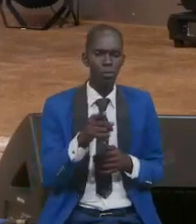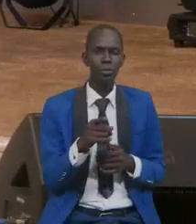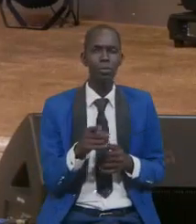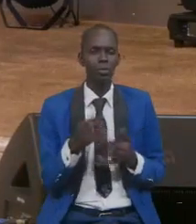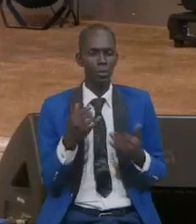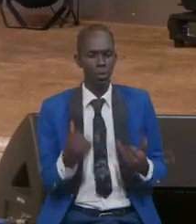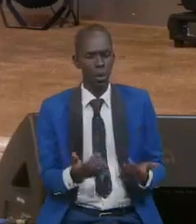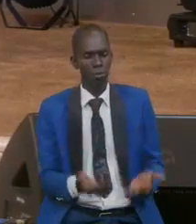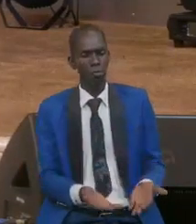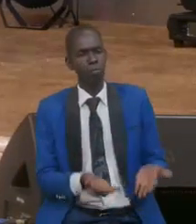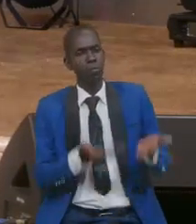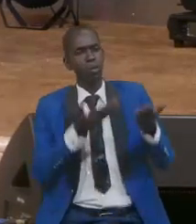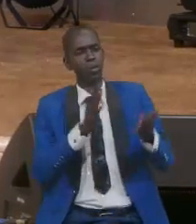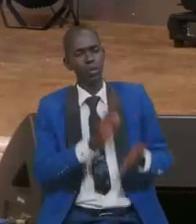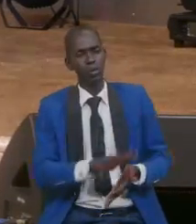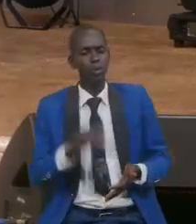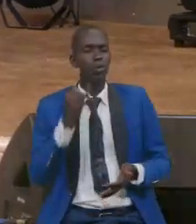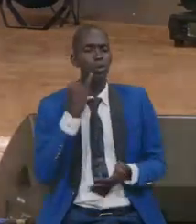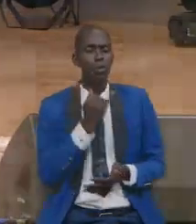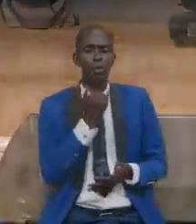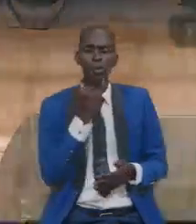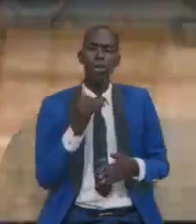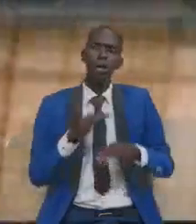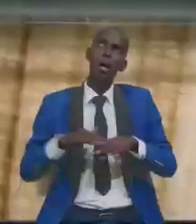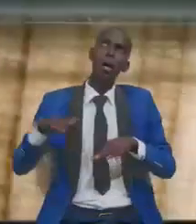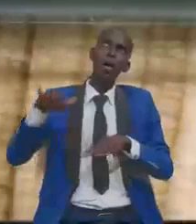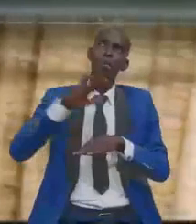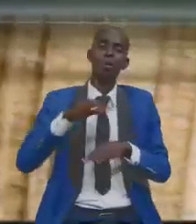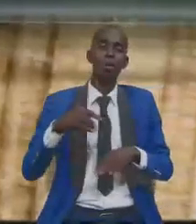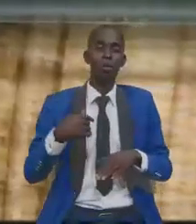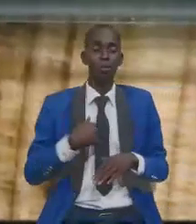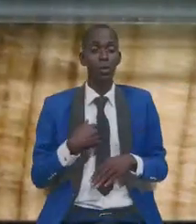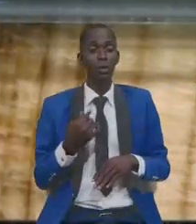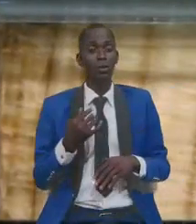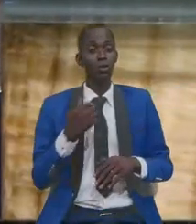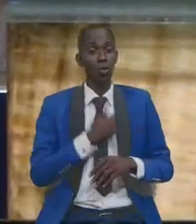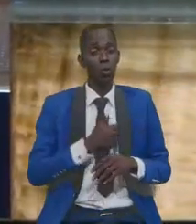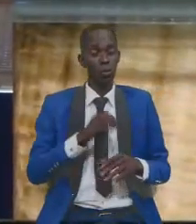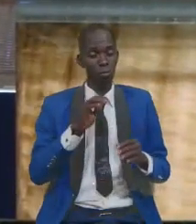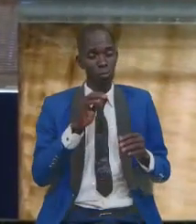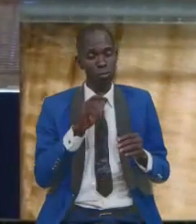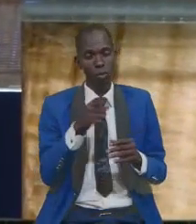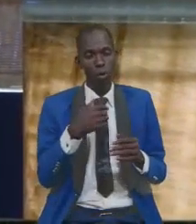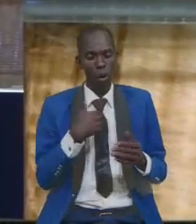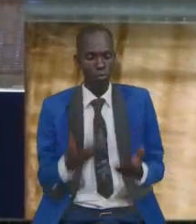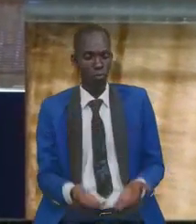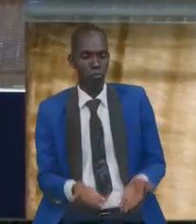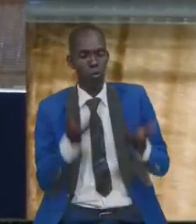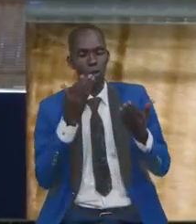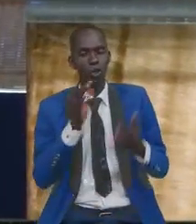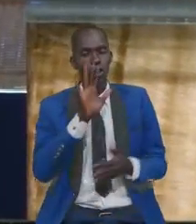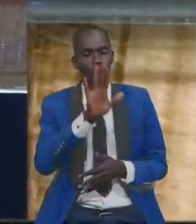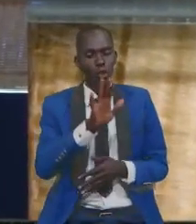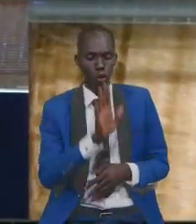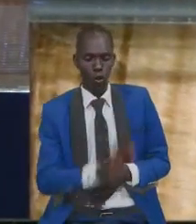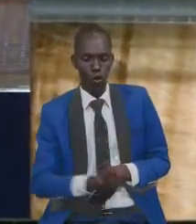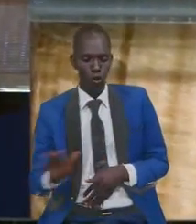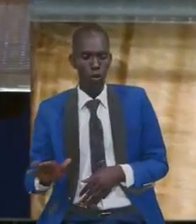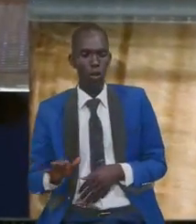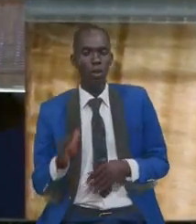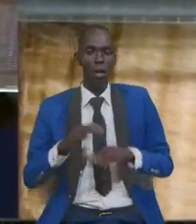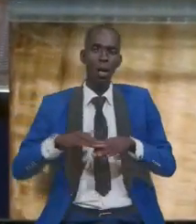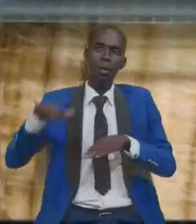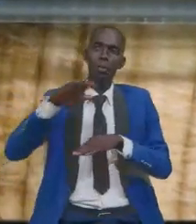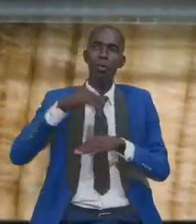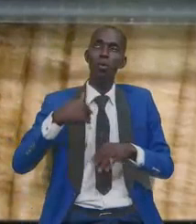me? And then they made the sacrifice of the Lord to be detested by people. That will not change